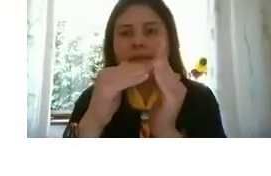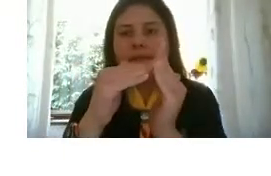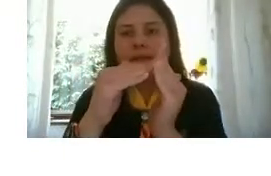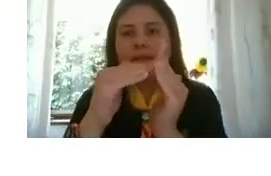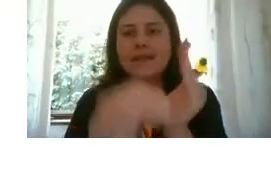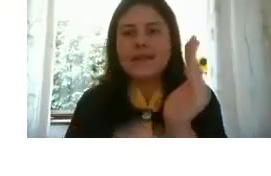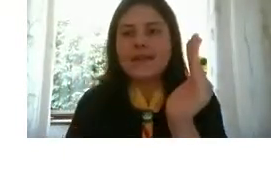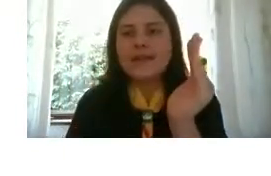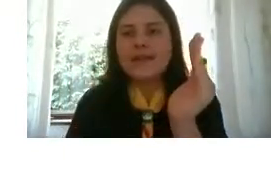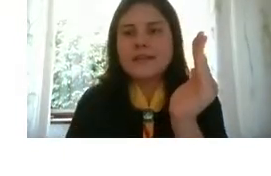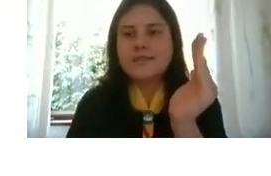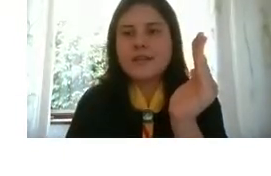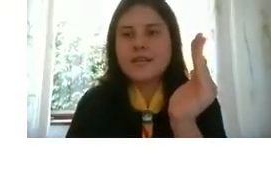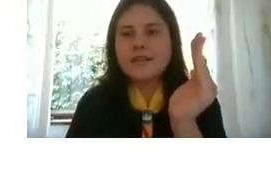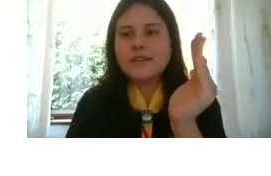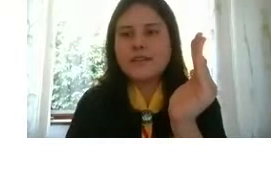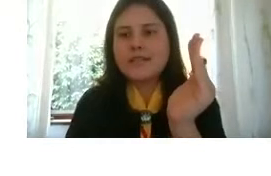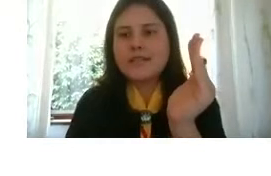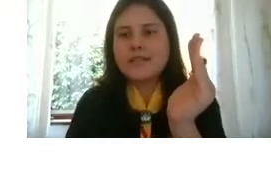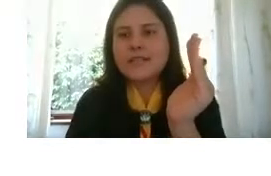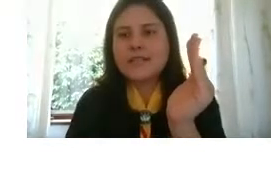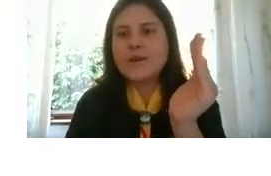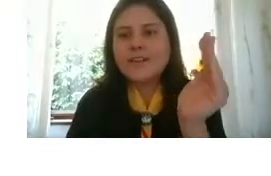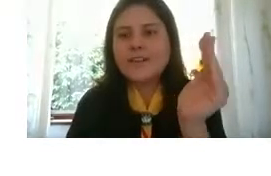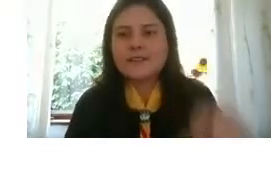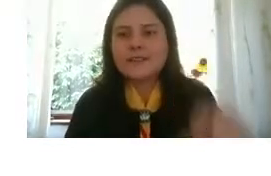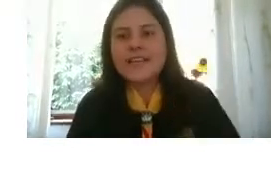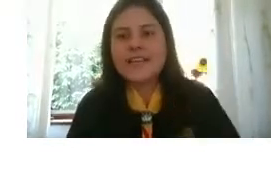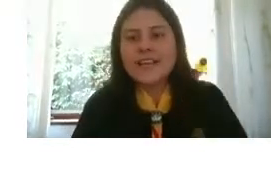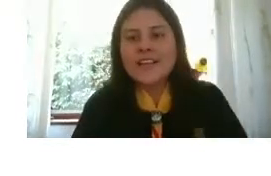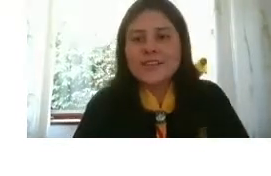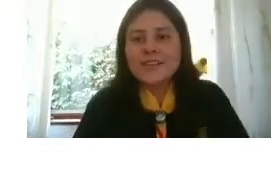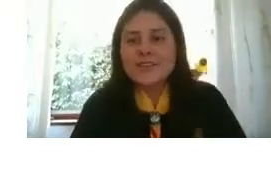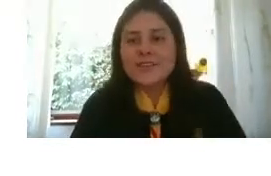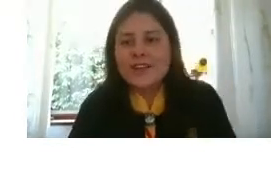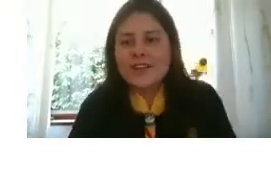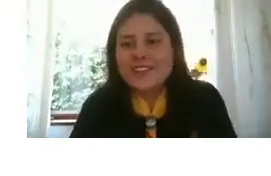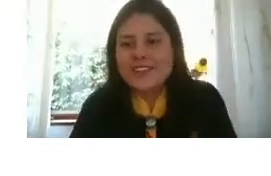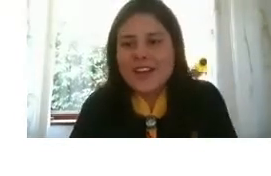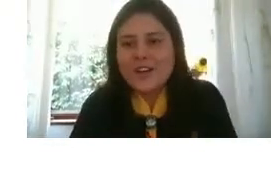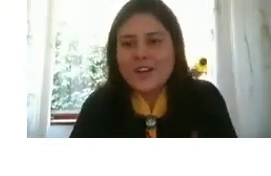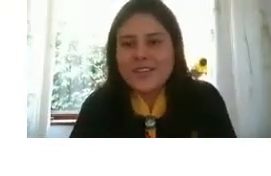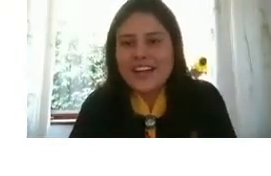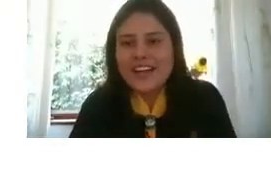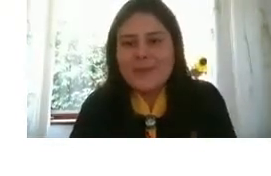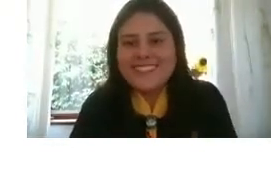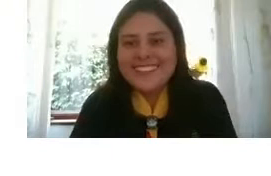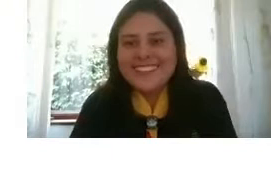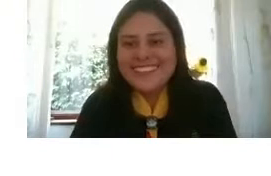Yeah, that is very, very easy. Okay, well done, everyone. Do you feel confident now with the